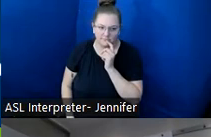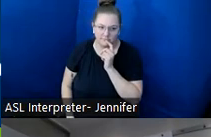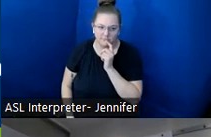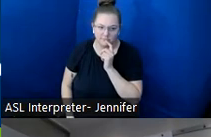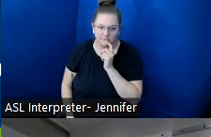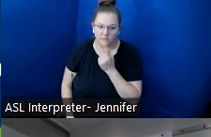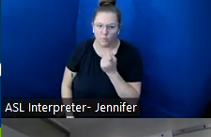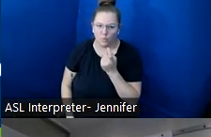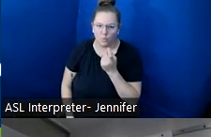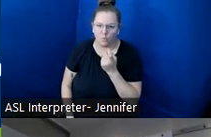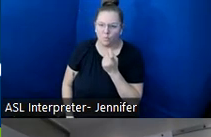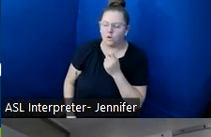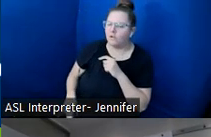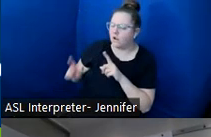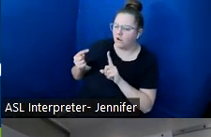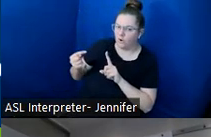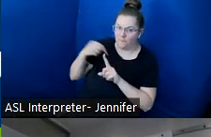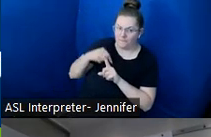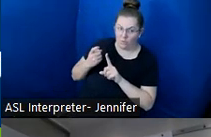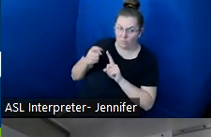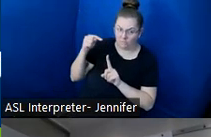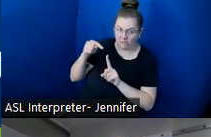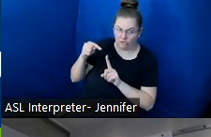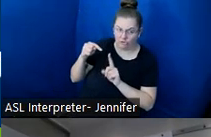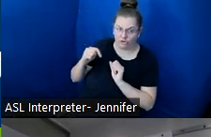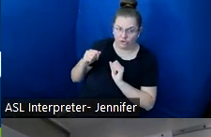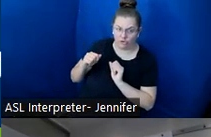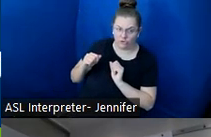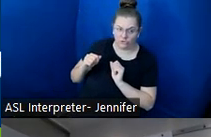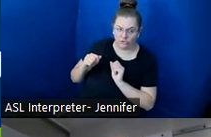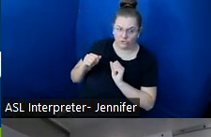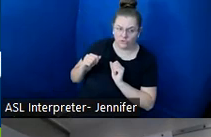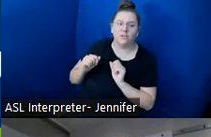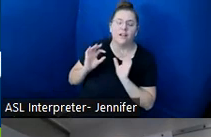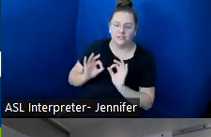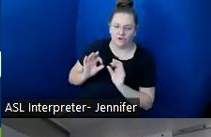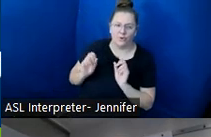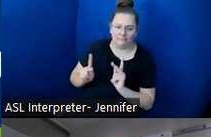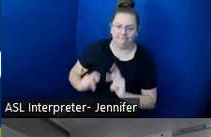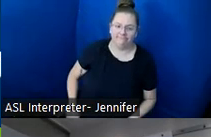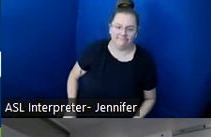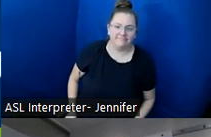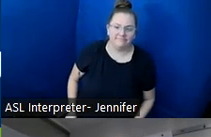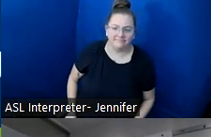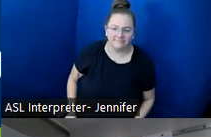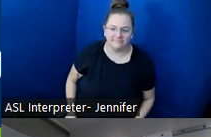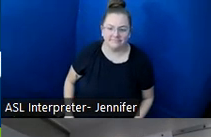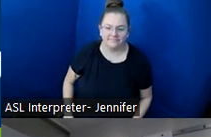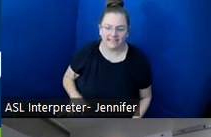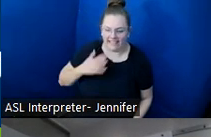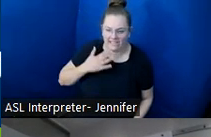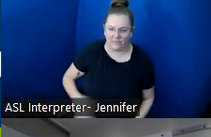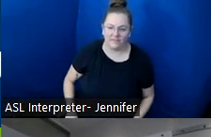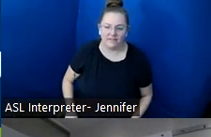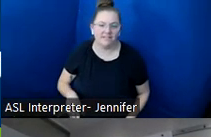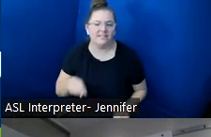One more slide. Go back one more from here. Yep. Gotcha. Okay, there we go. Gotcha. Yep. Mhm. Thank you. And that's